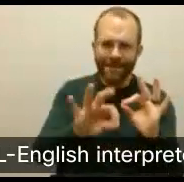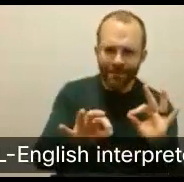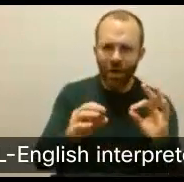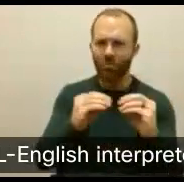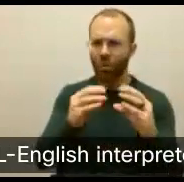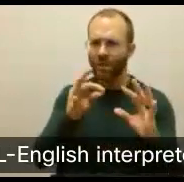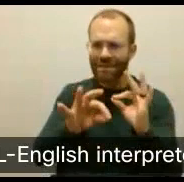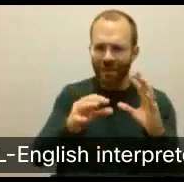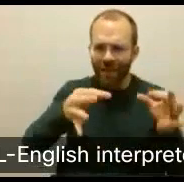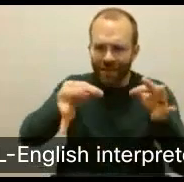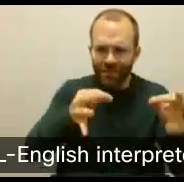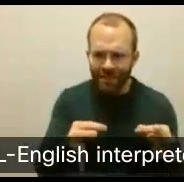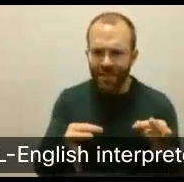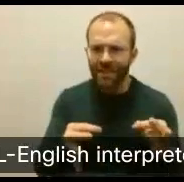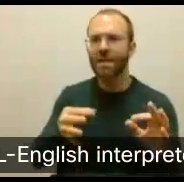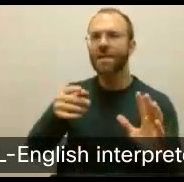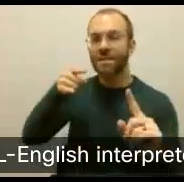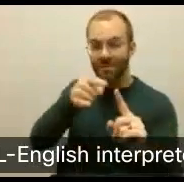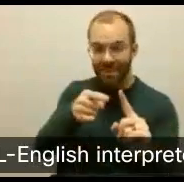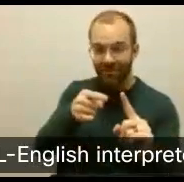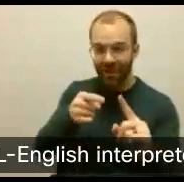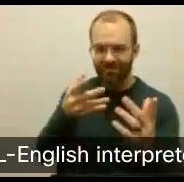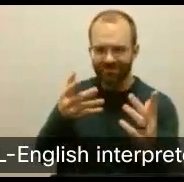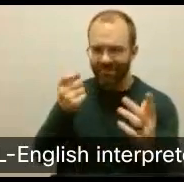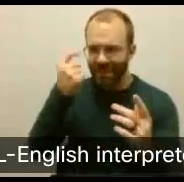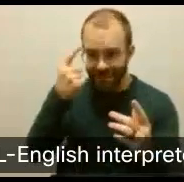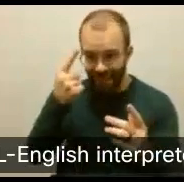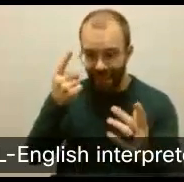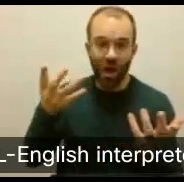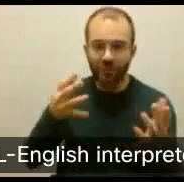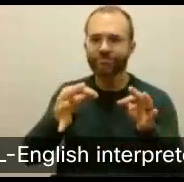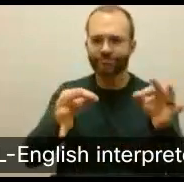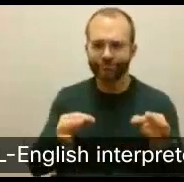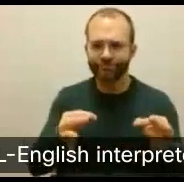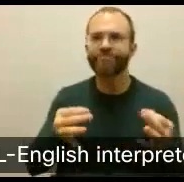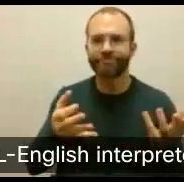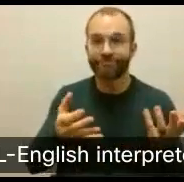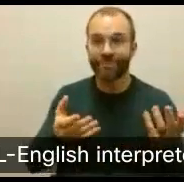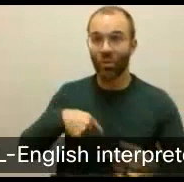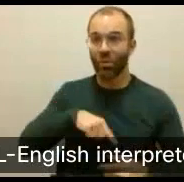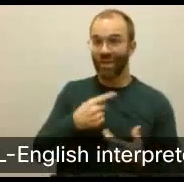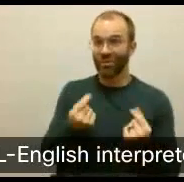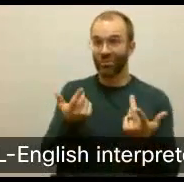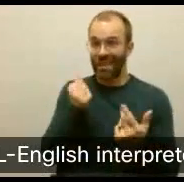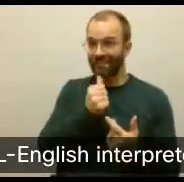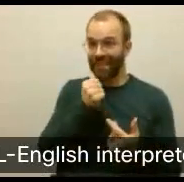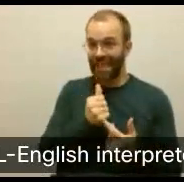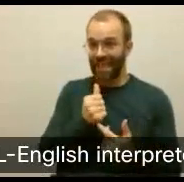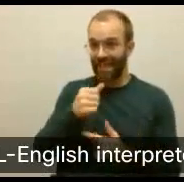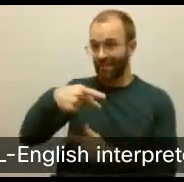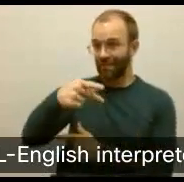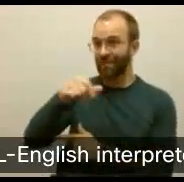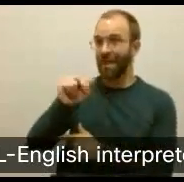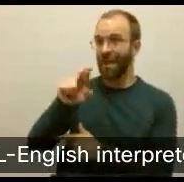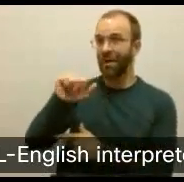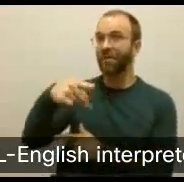the specific points for a specific purpose. So the idea here is we paraphrase all the time, but specifically we're